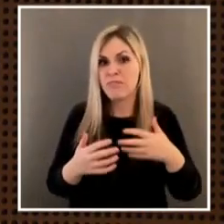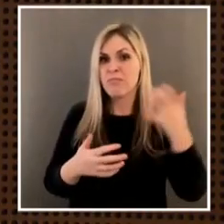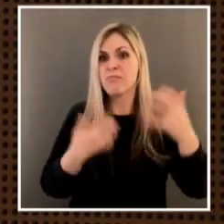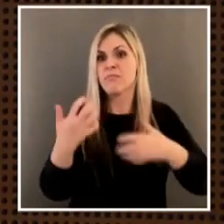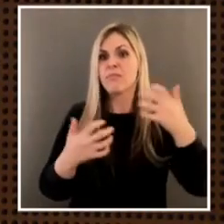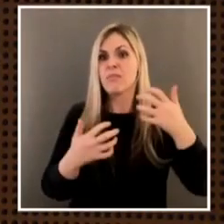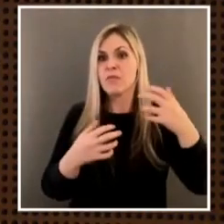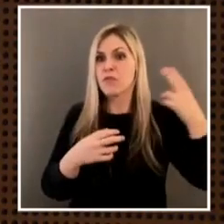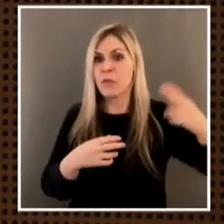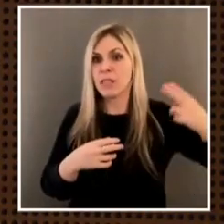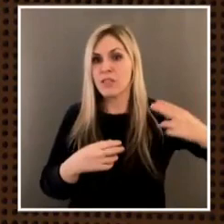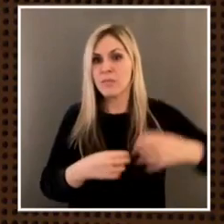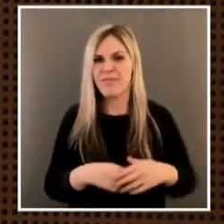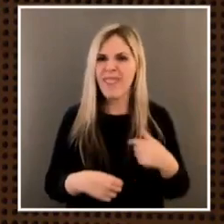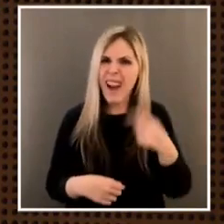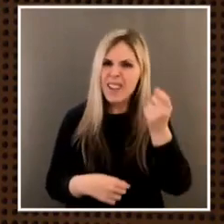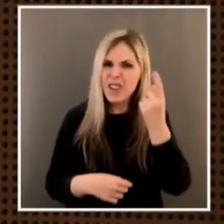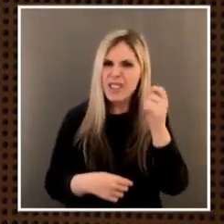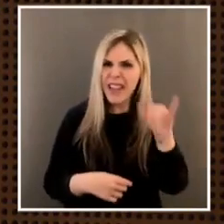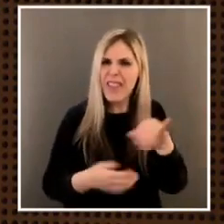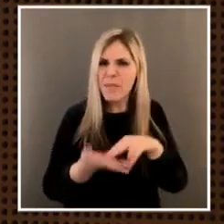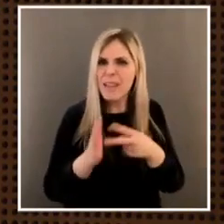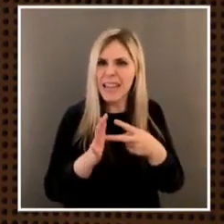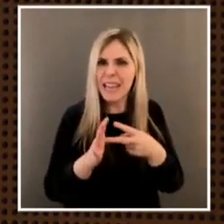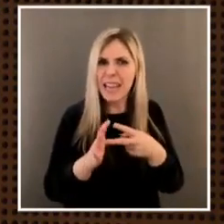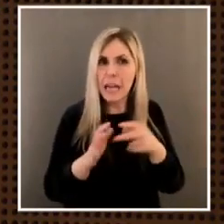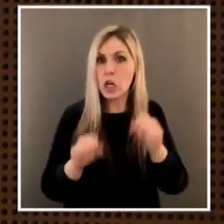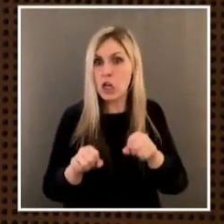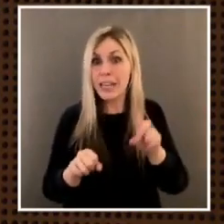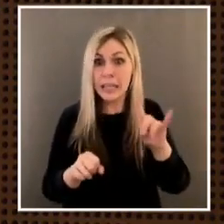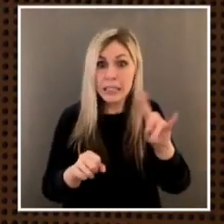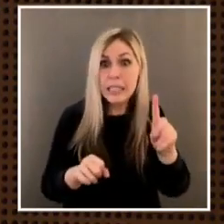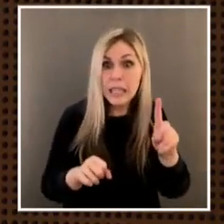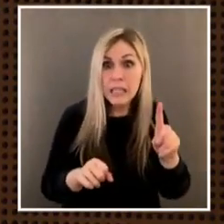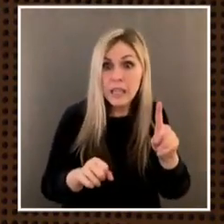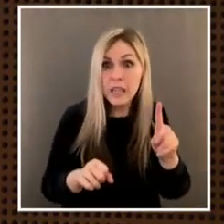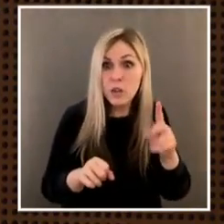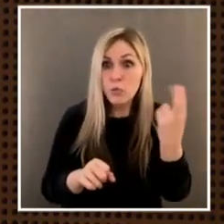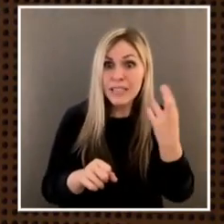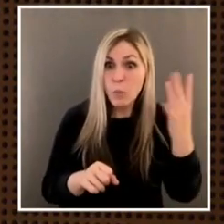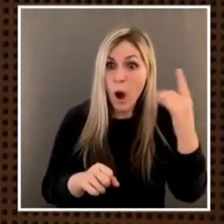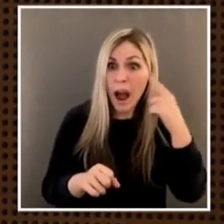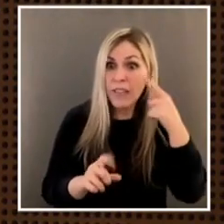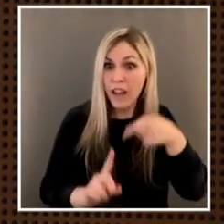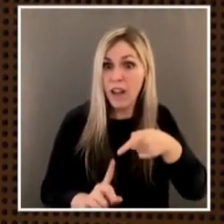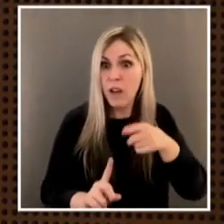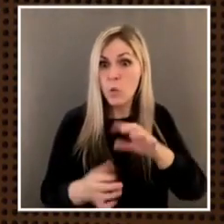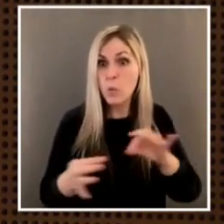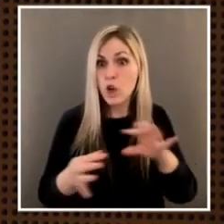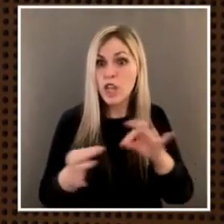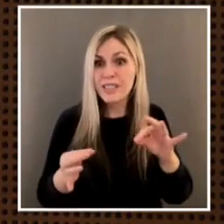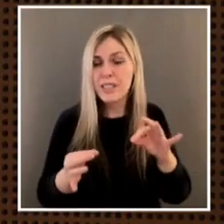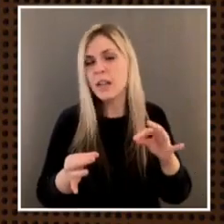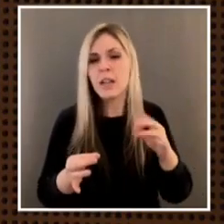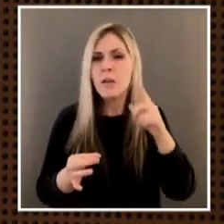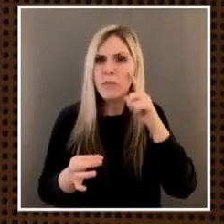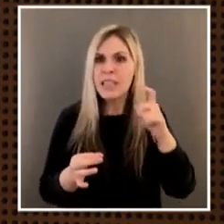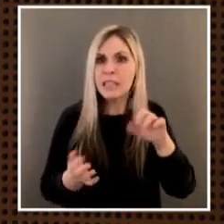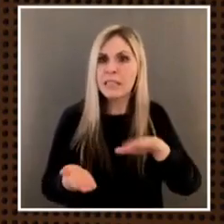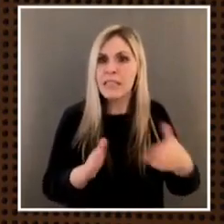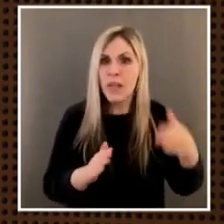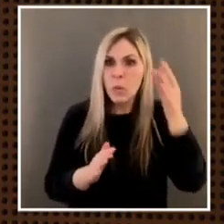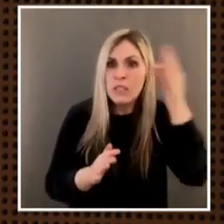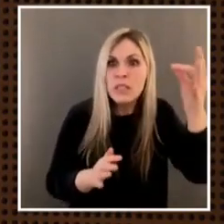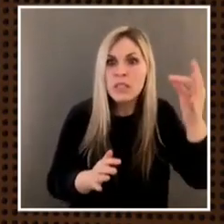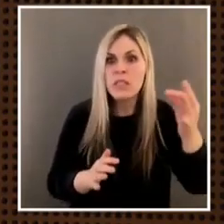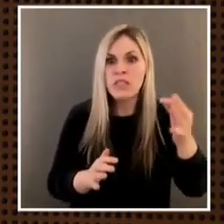It could and did derive from living on the edge of death. They kept my race alive. When